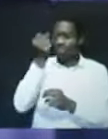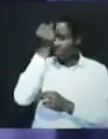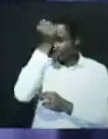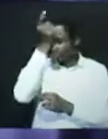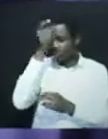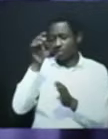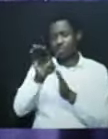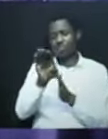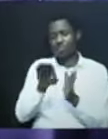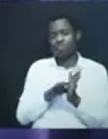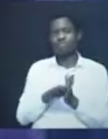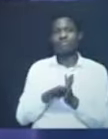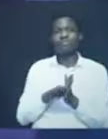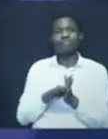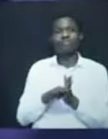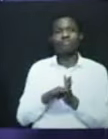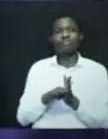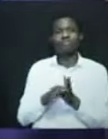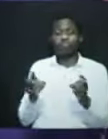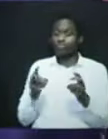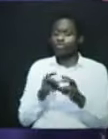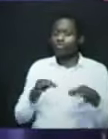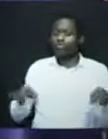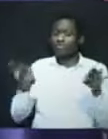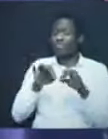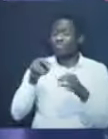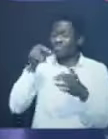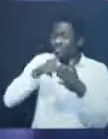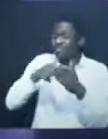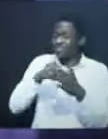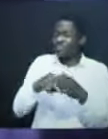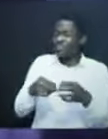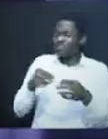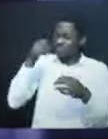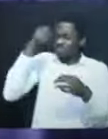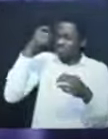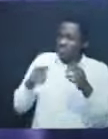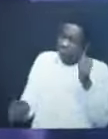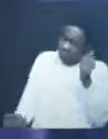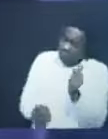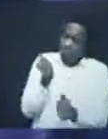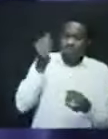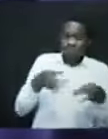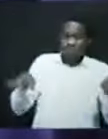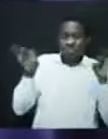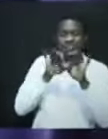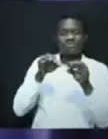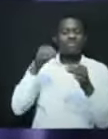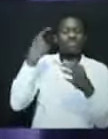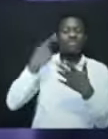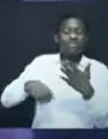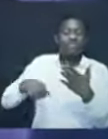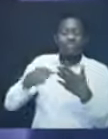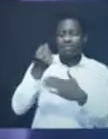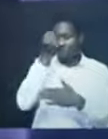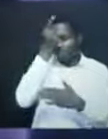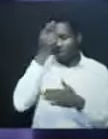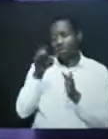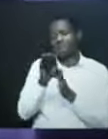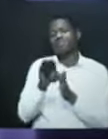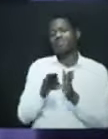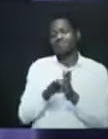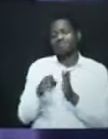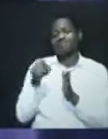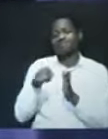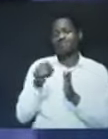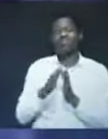So our greatest need, brothers and sisters, is the understanding of the